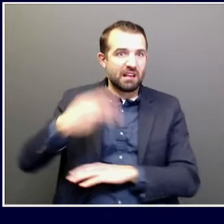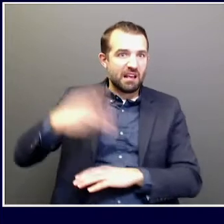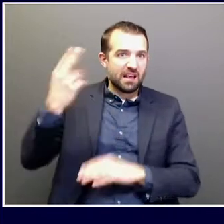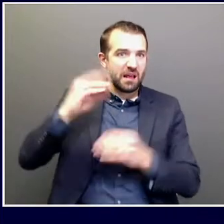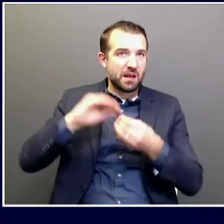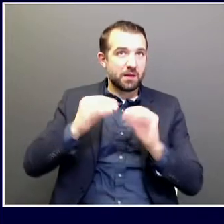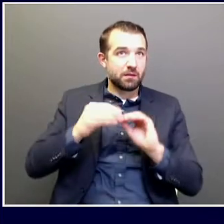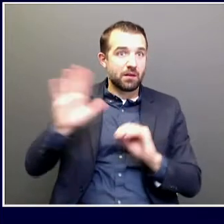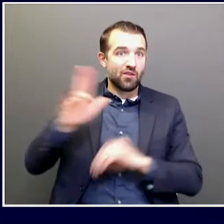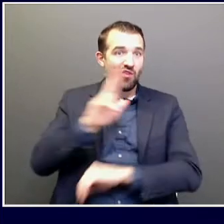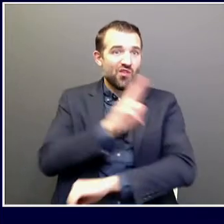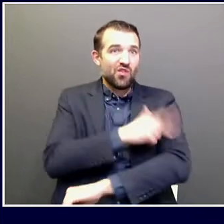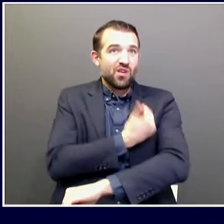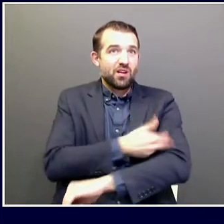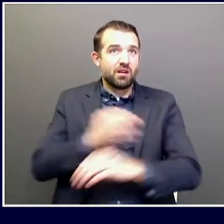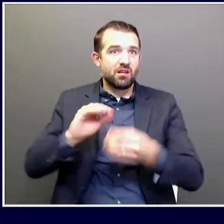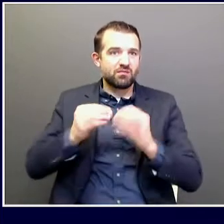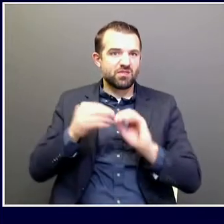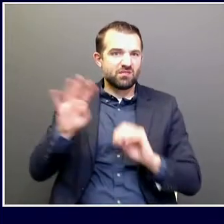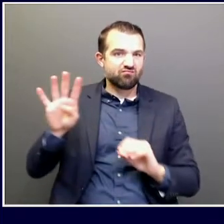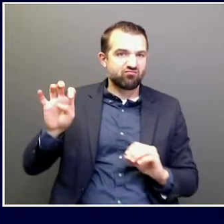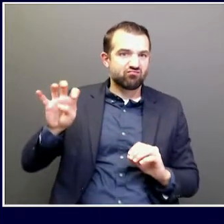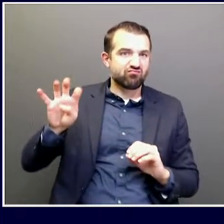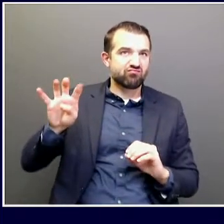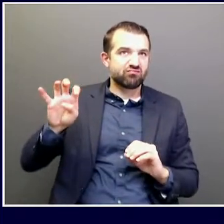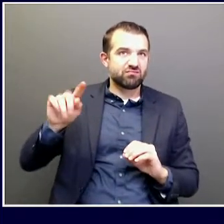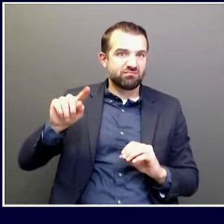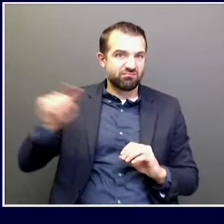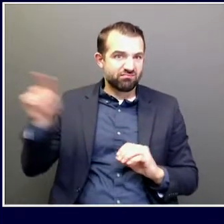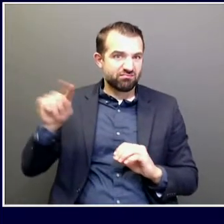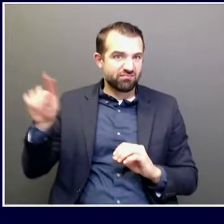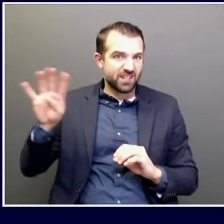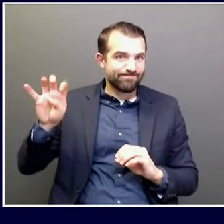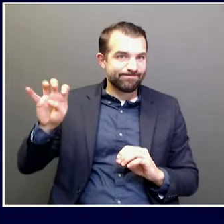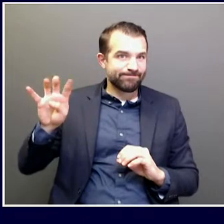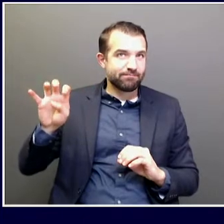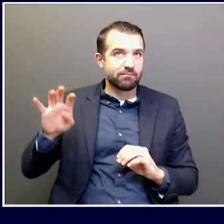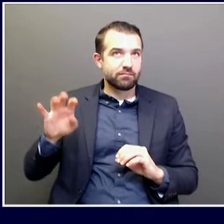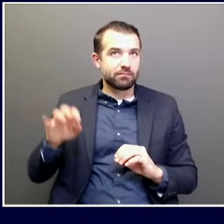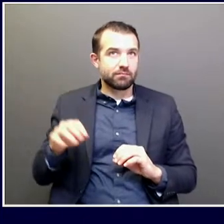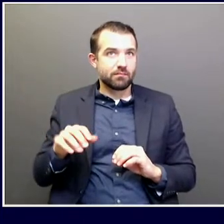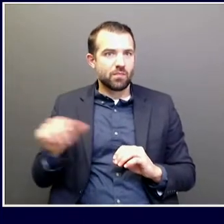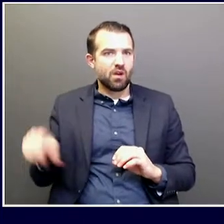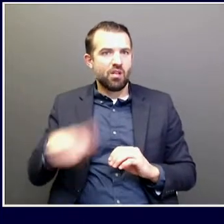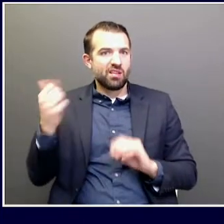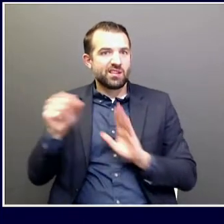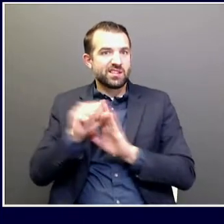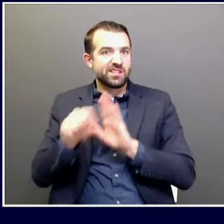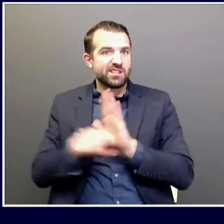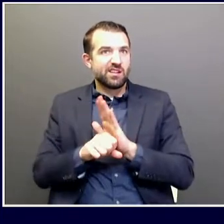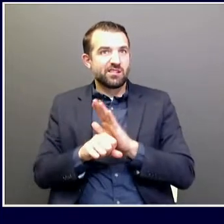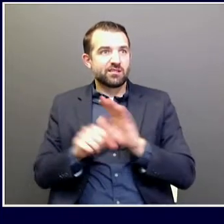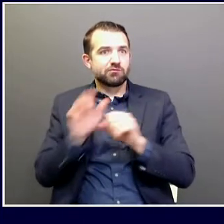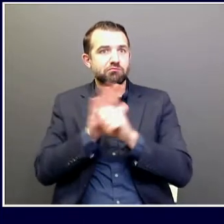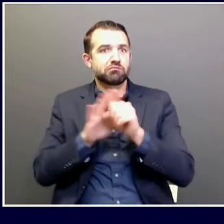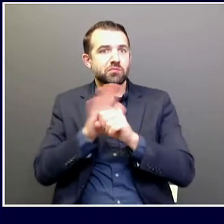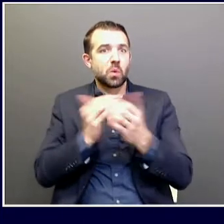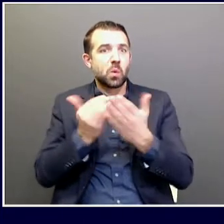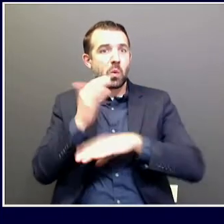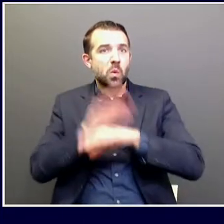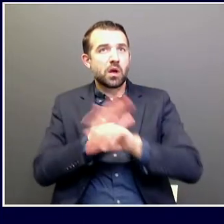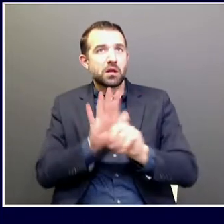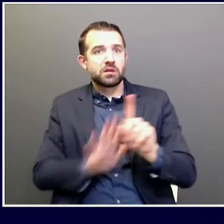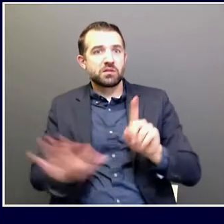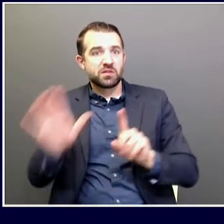400s. Do you collaborate with your counterparts in other states on this in any kind of regional fashion? And if not, have you considered doing